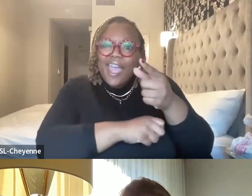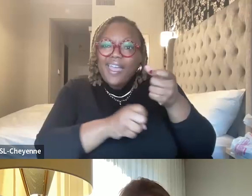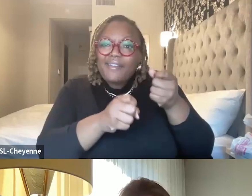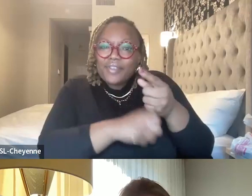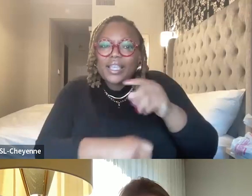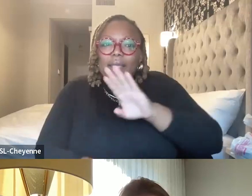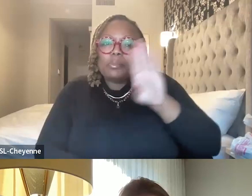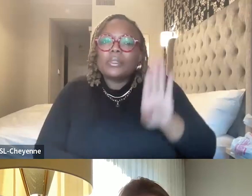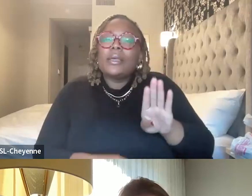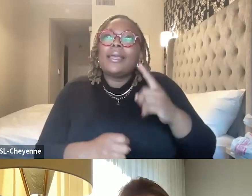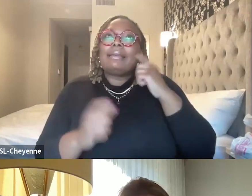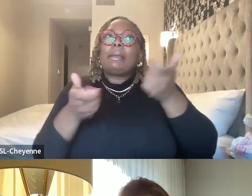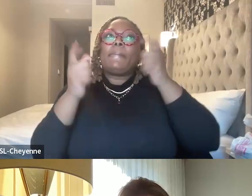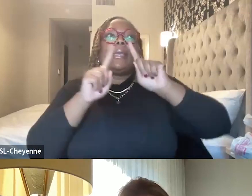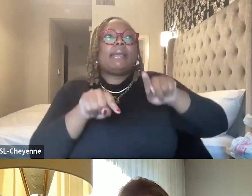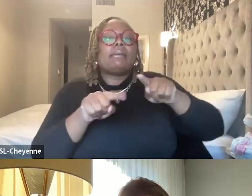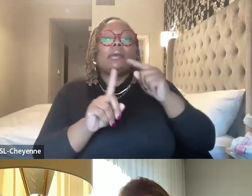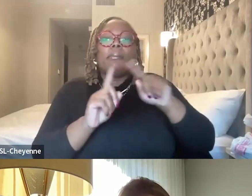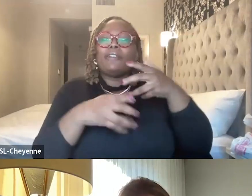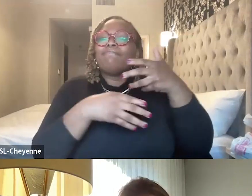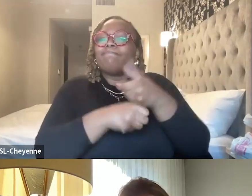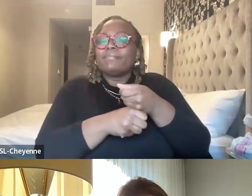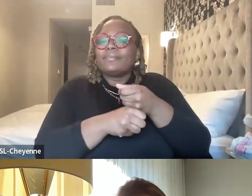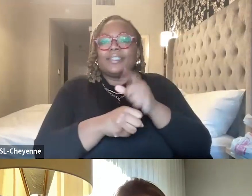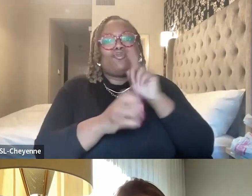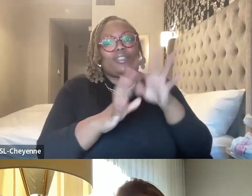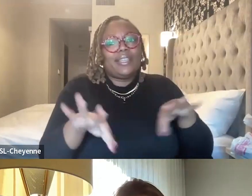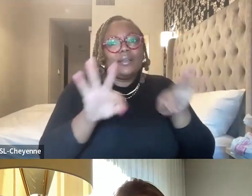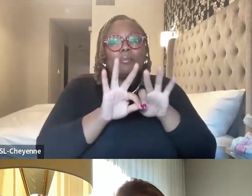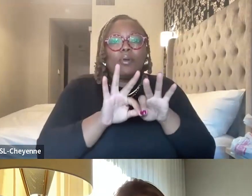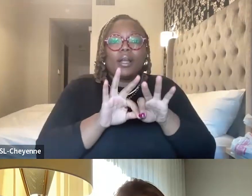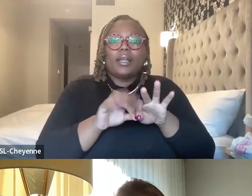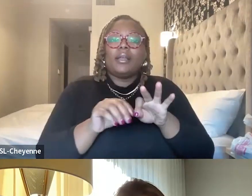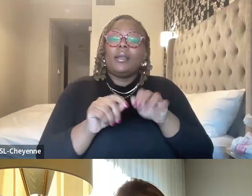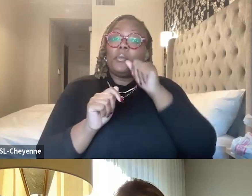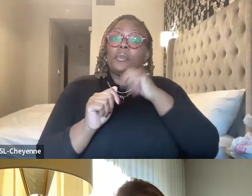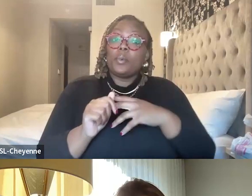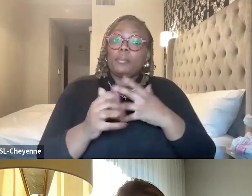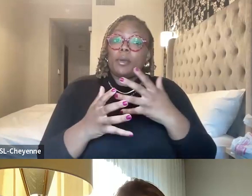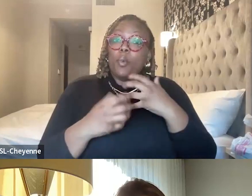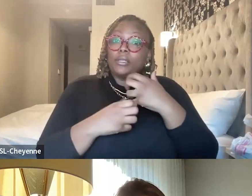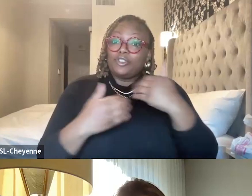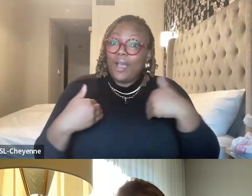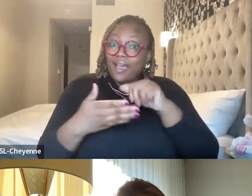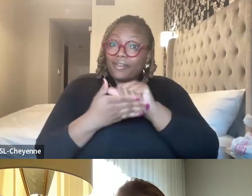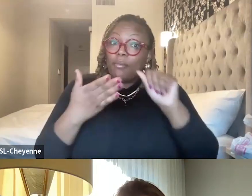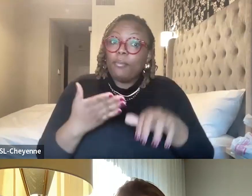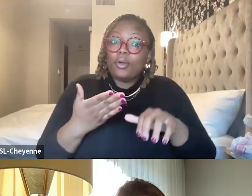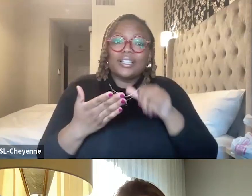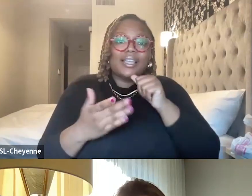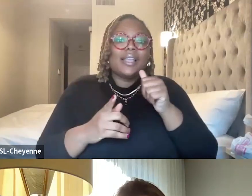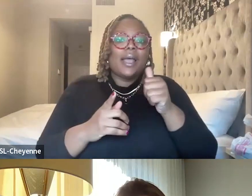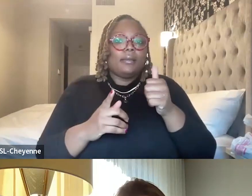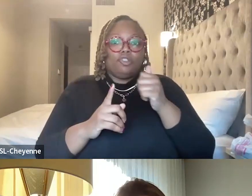it's a big answer, but I think it's kind of important, because what I understood in this process, like when a woman wants to make an abortion, and it's not just